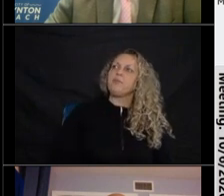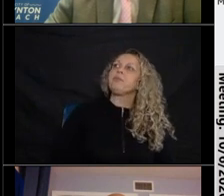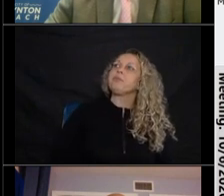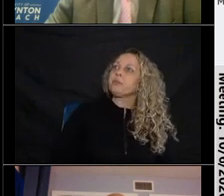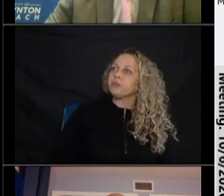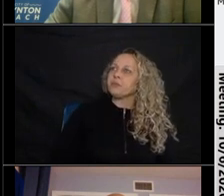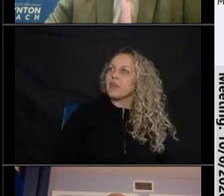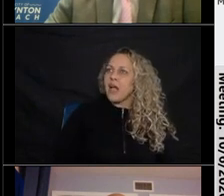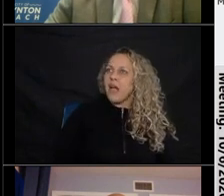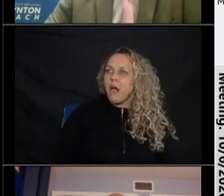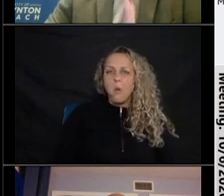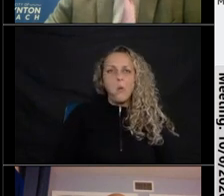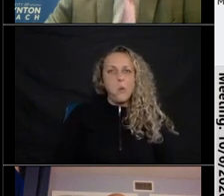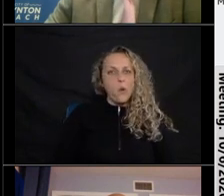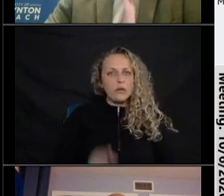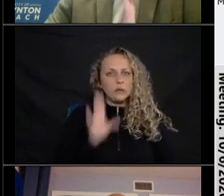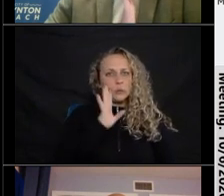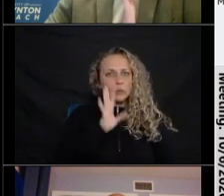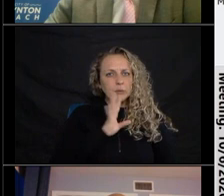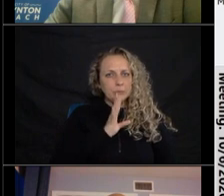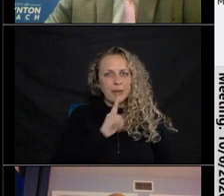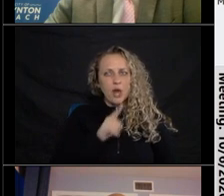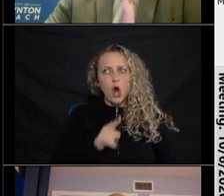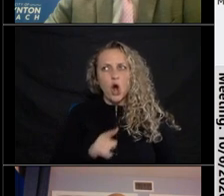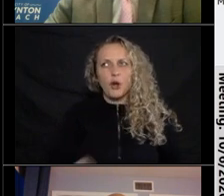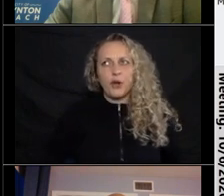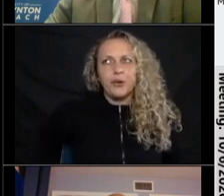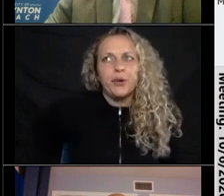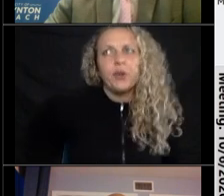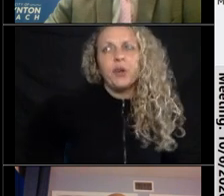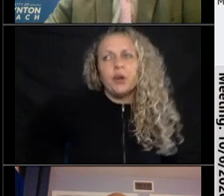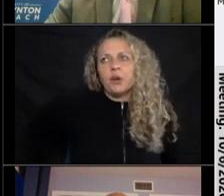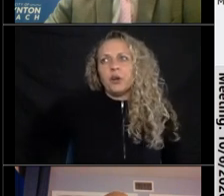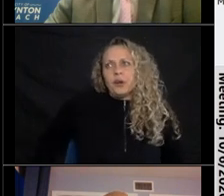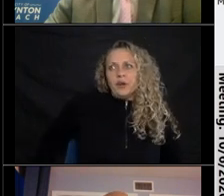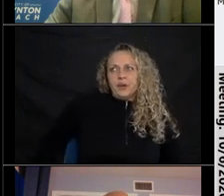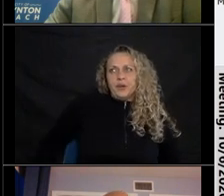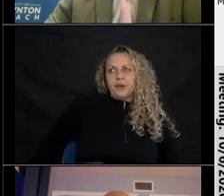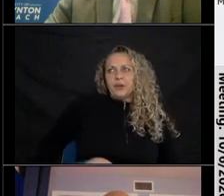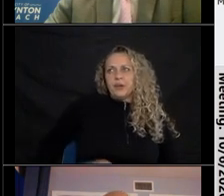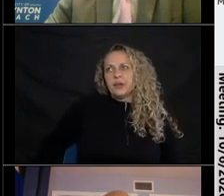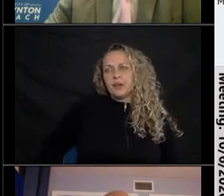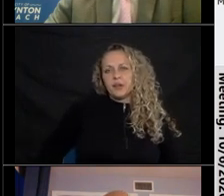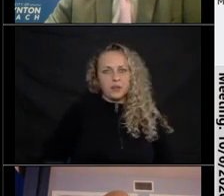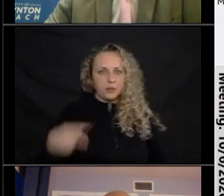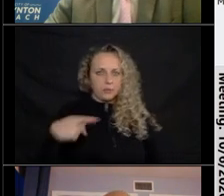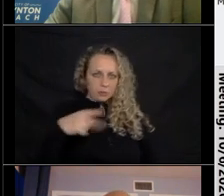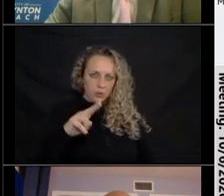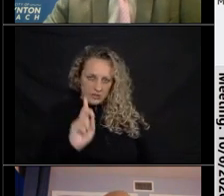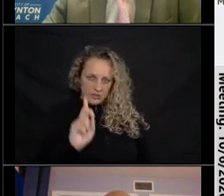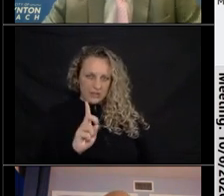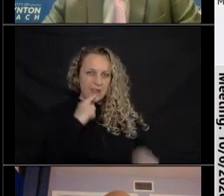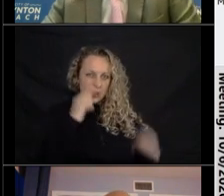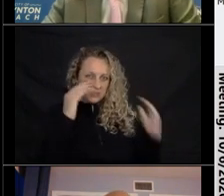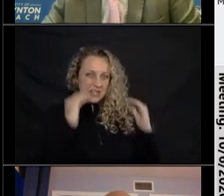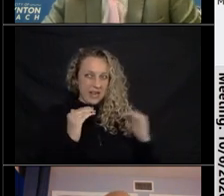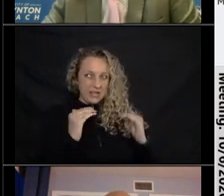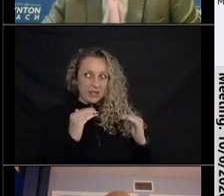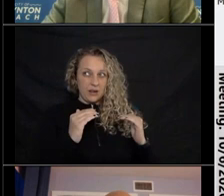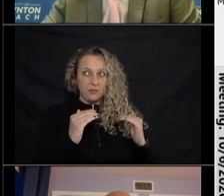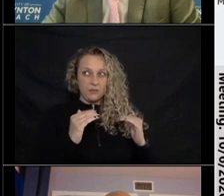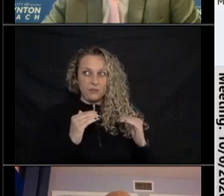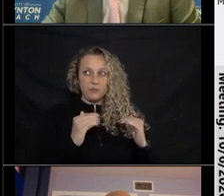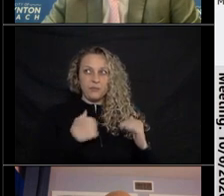Yeah, I believe she's going to speak on the county trail PUD, which is going to be the next item. So okay. Can we